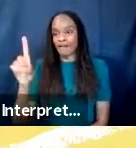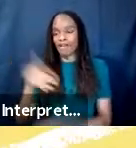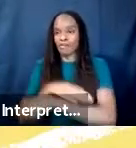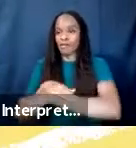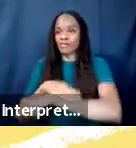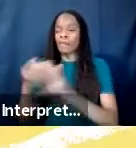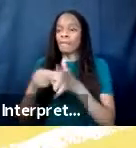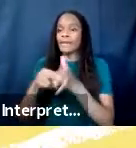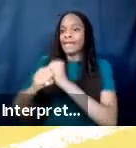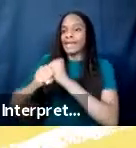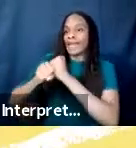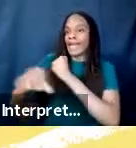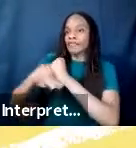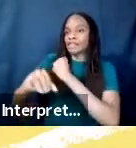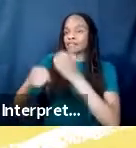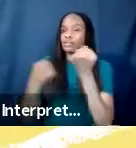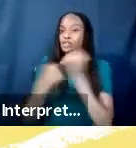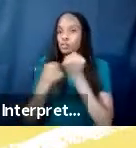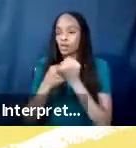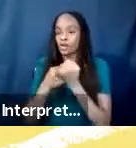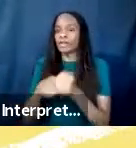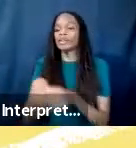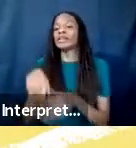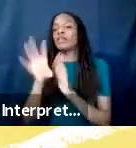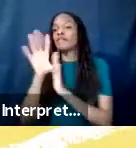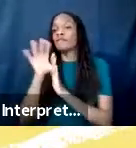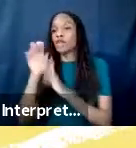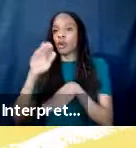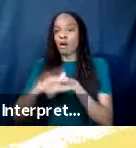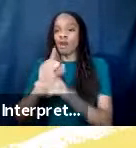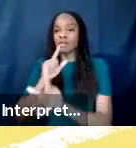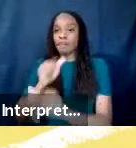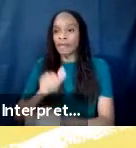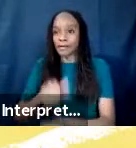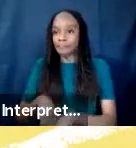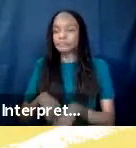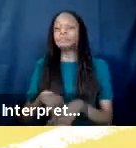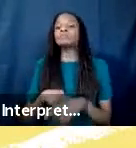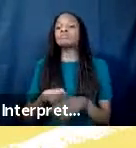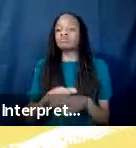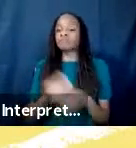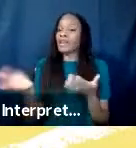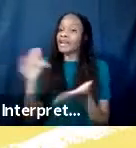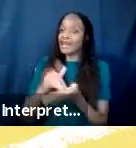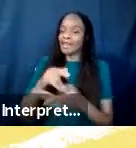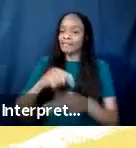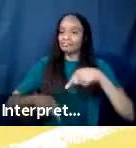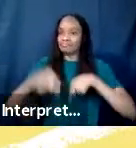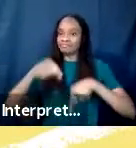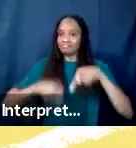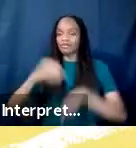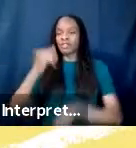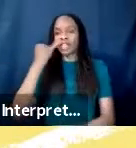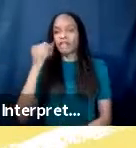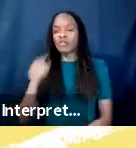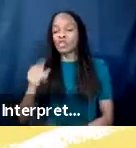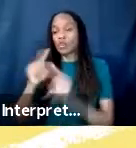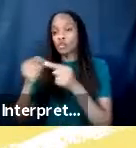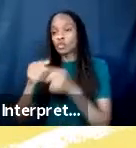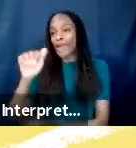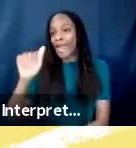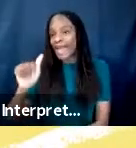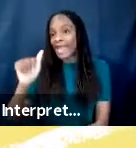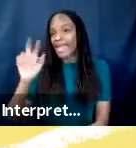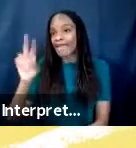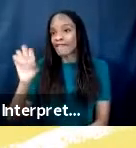being advertisement supported video on demand. So again, just to backtrack, if you're going to AVOD or free